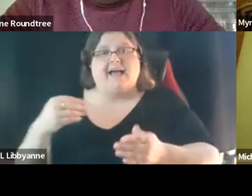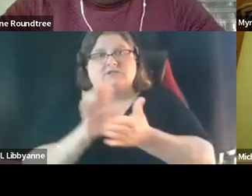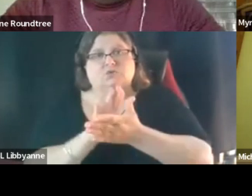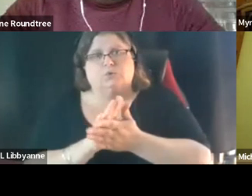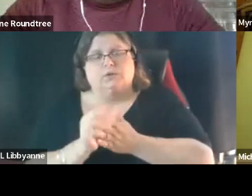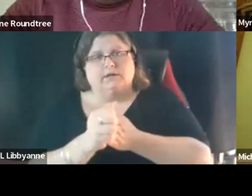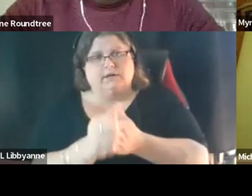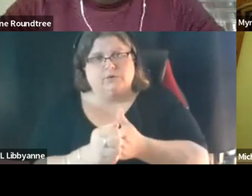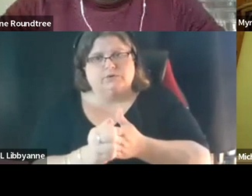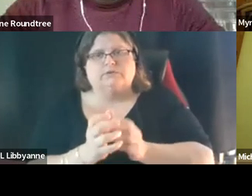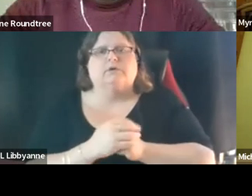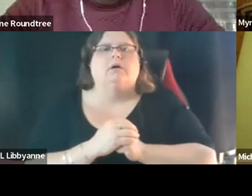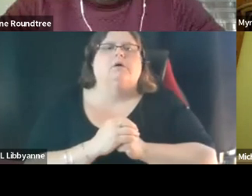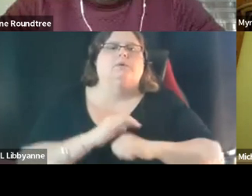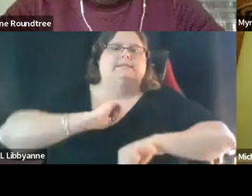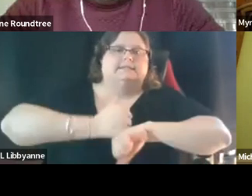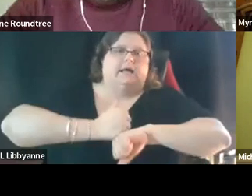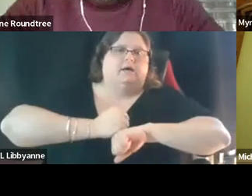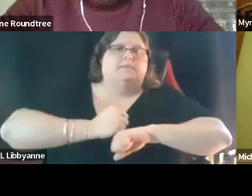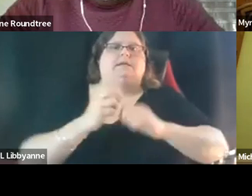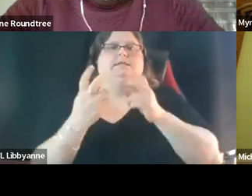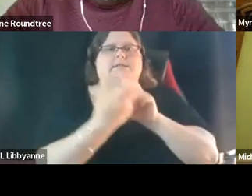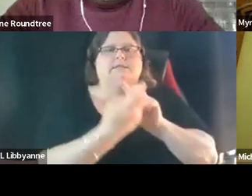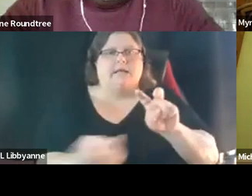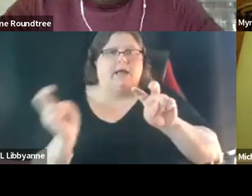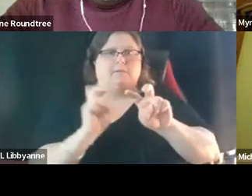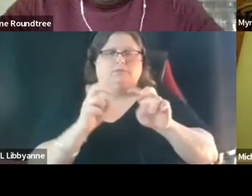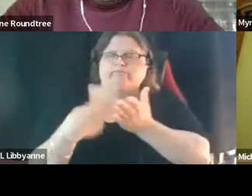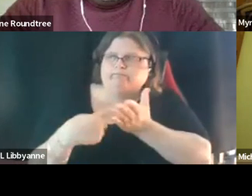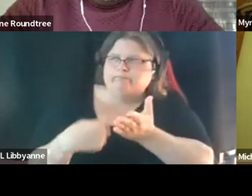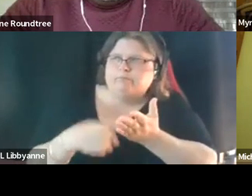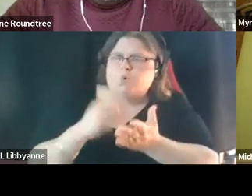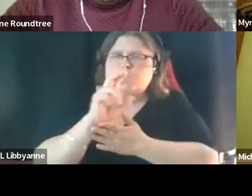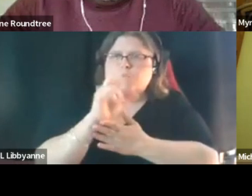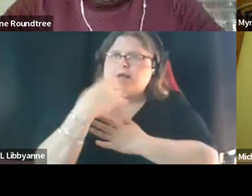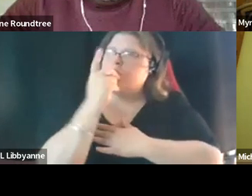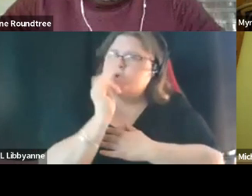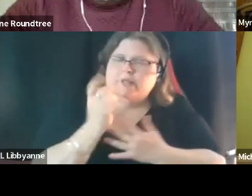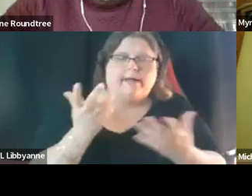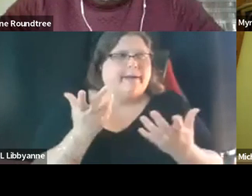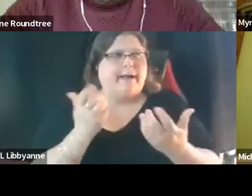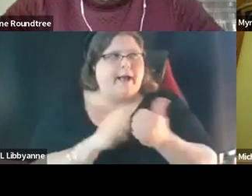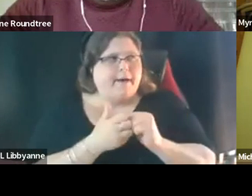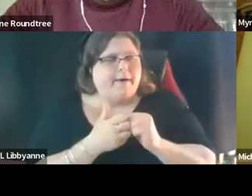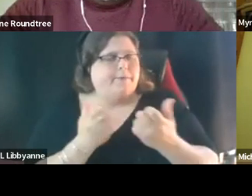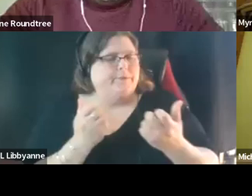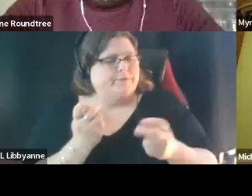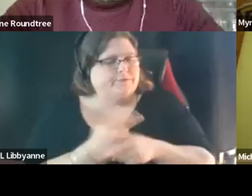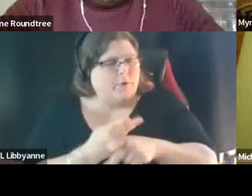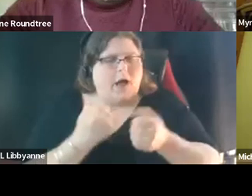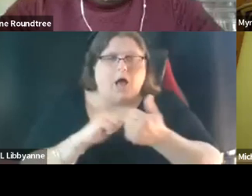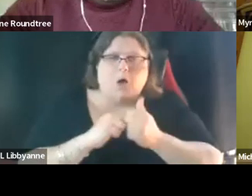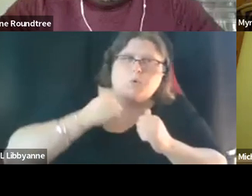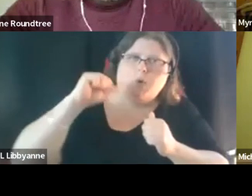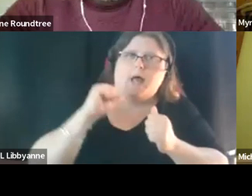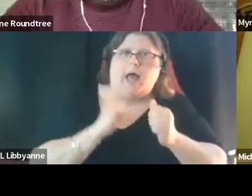implementation of equity roundtables across the district, application of the racial equity planning tool, school leader professional